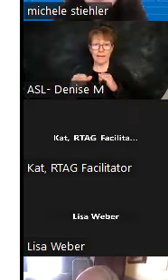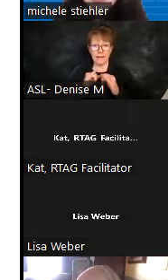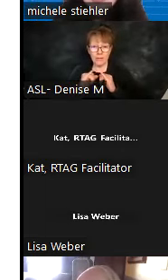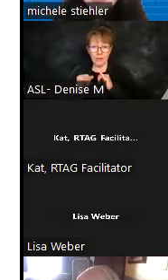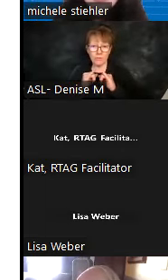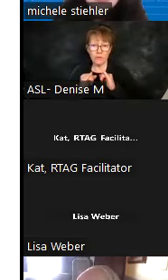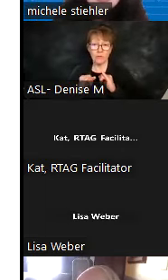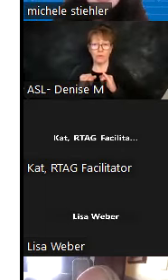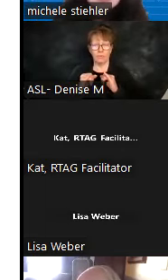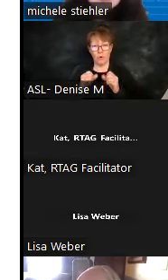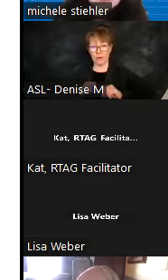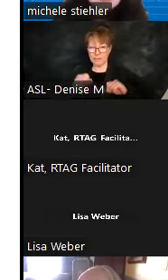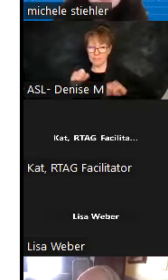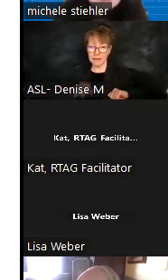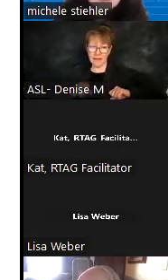expansive space.